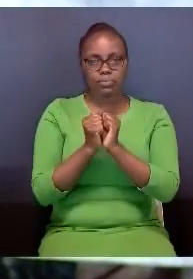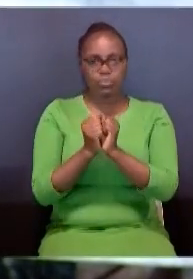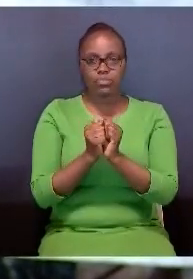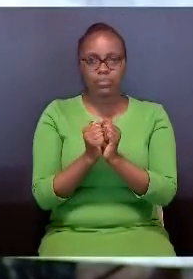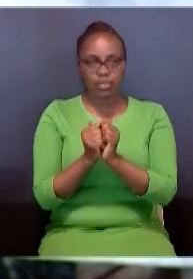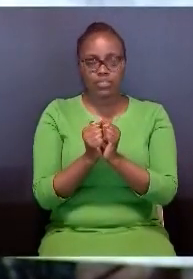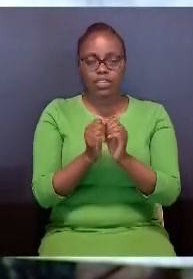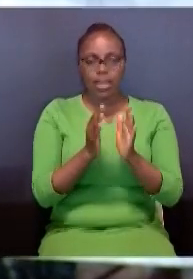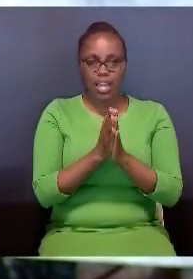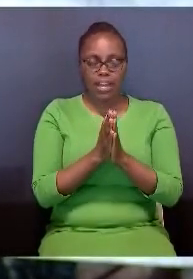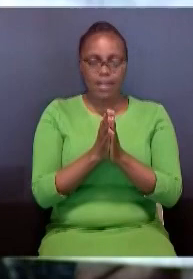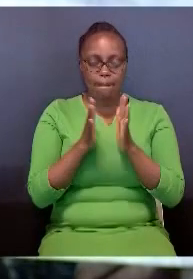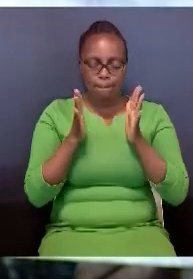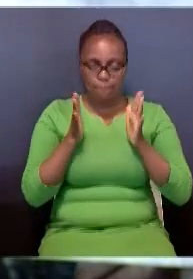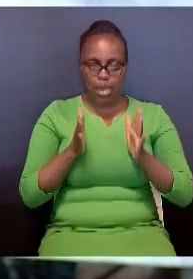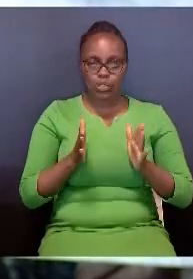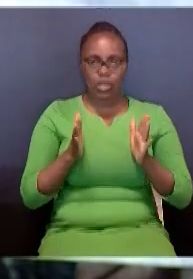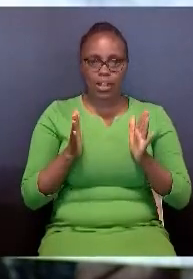whether personally